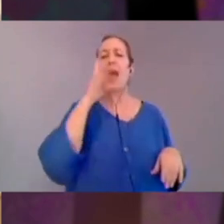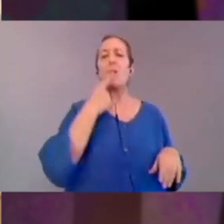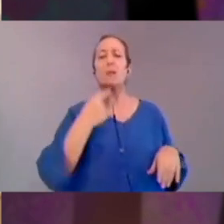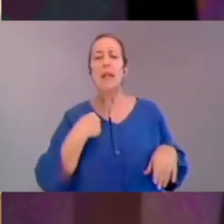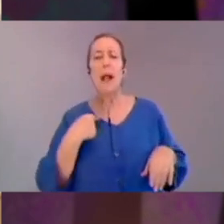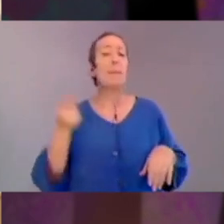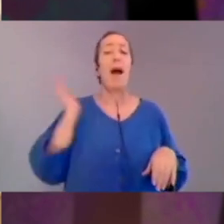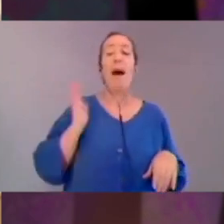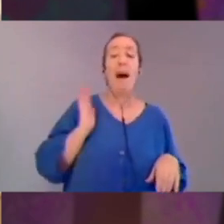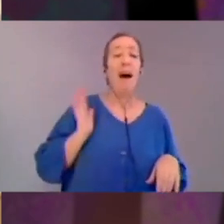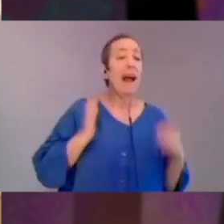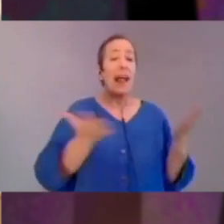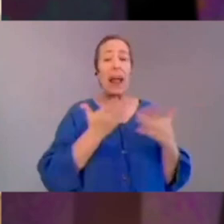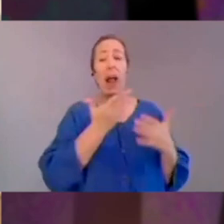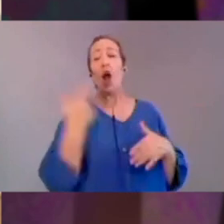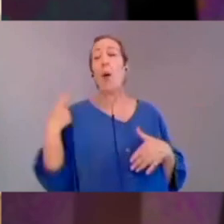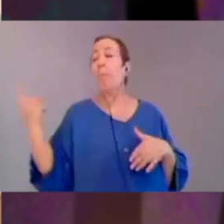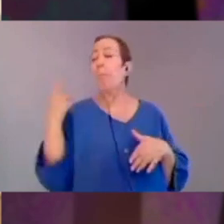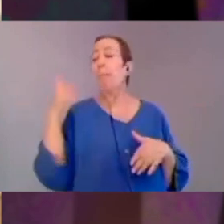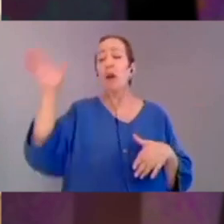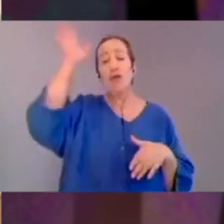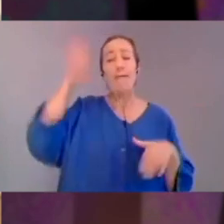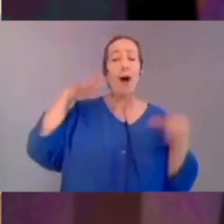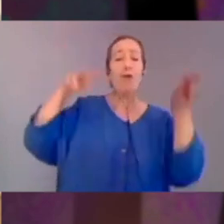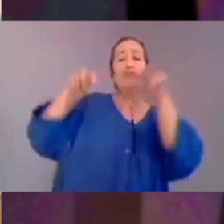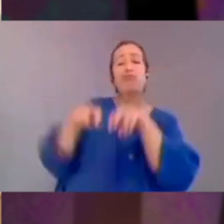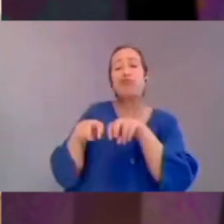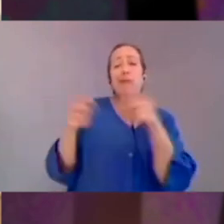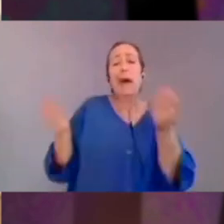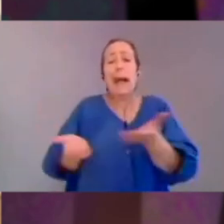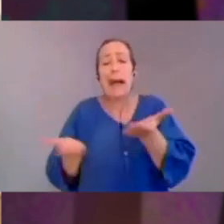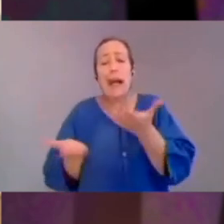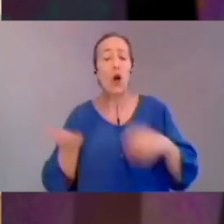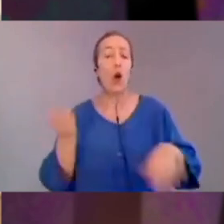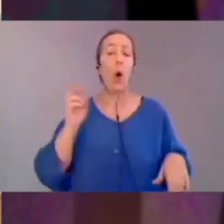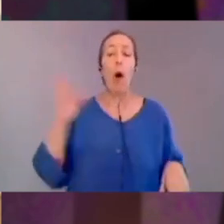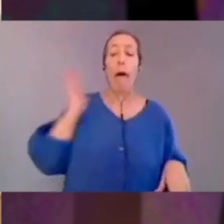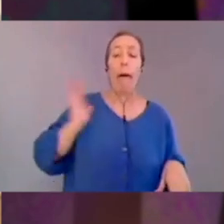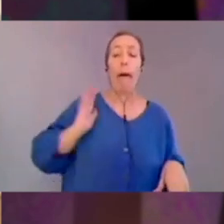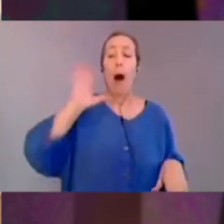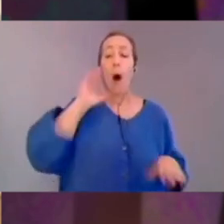grandparents, or I used to play poker, at this table. And